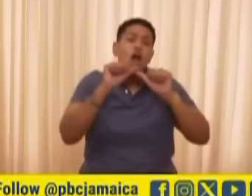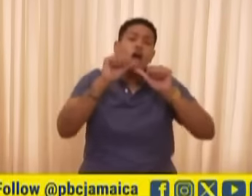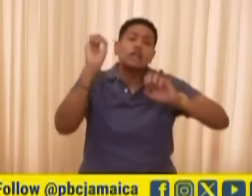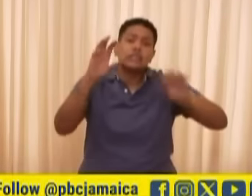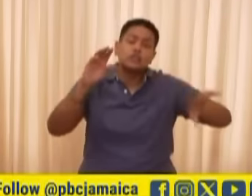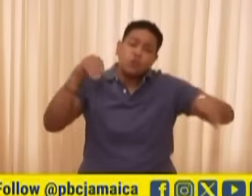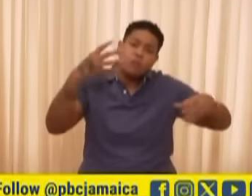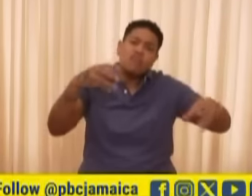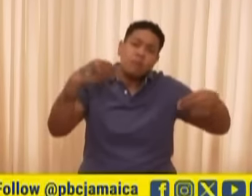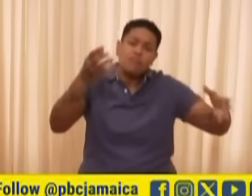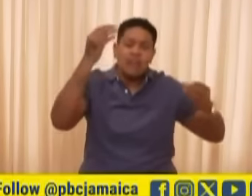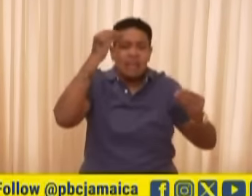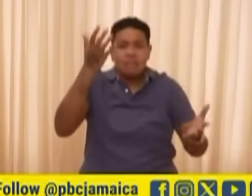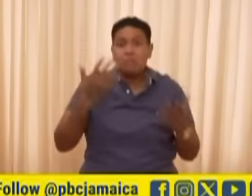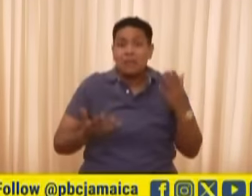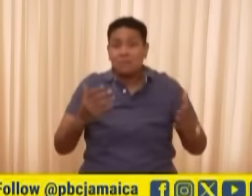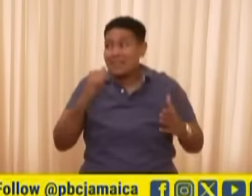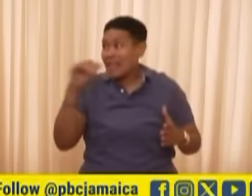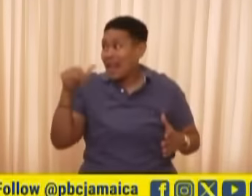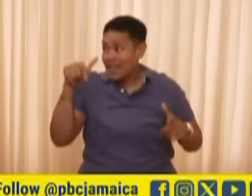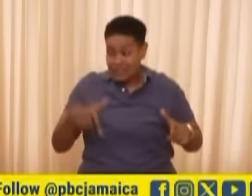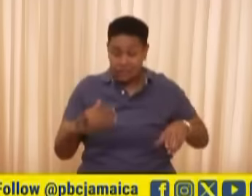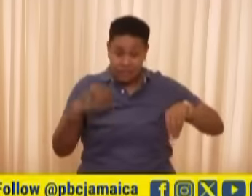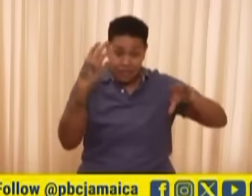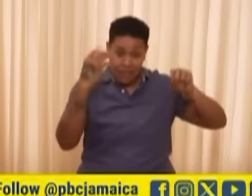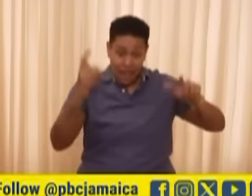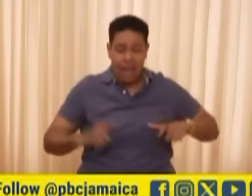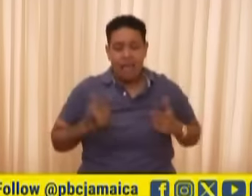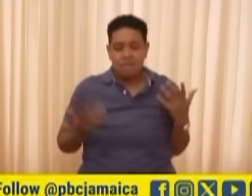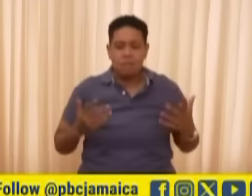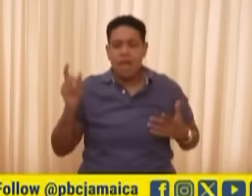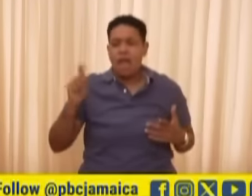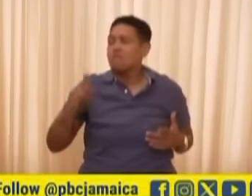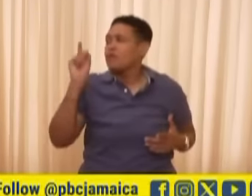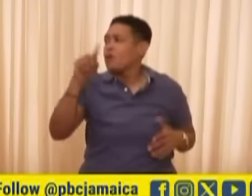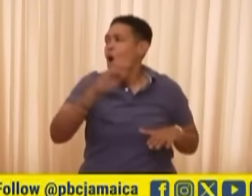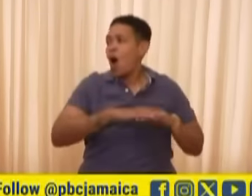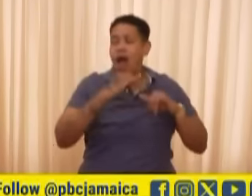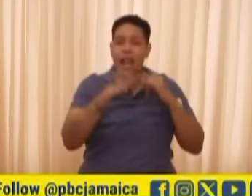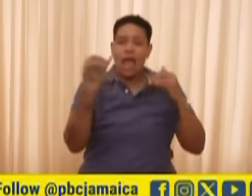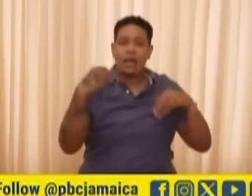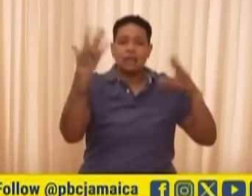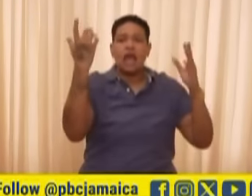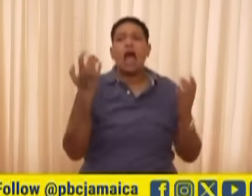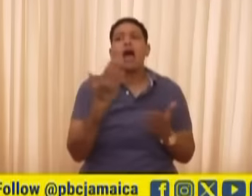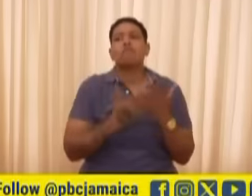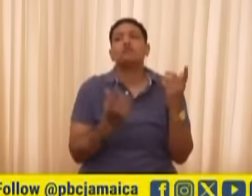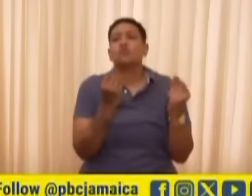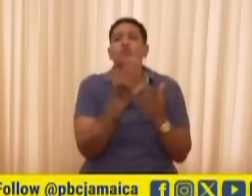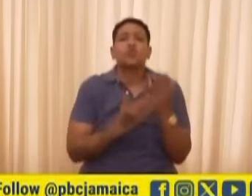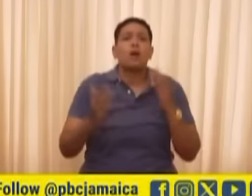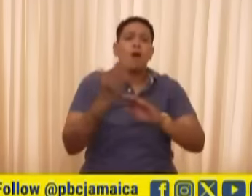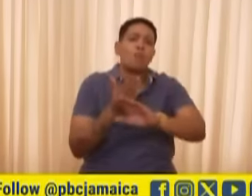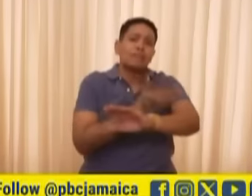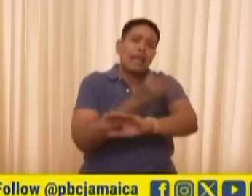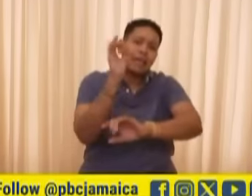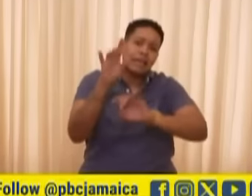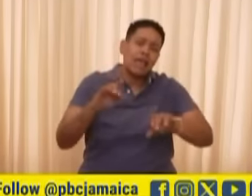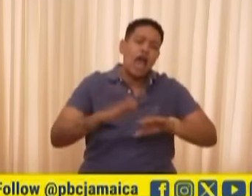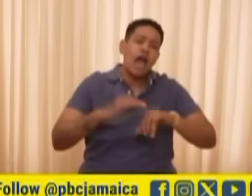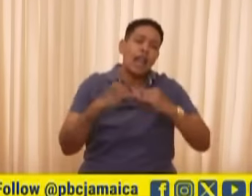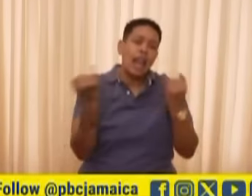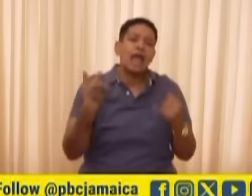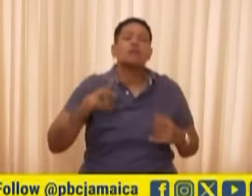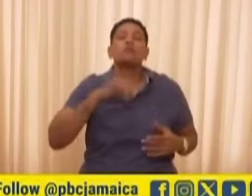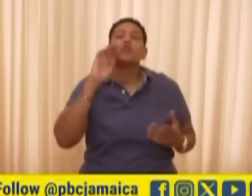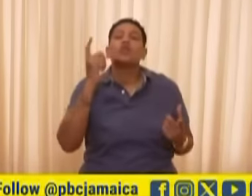to provide information. It may not be in this form. We may have to go online and do some updates online. Evan